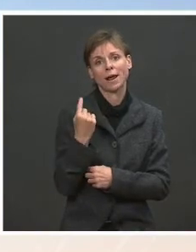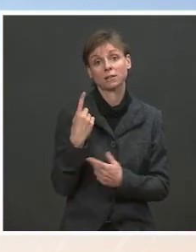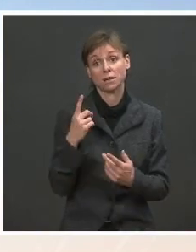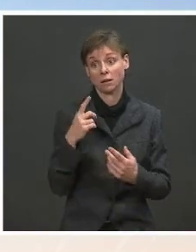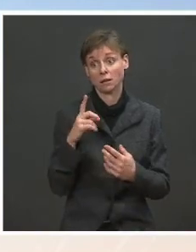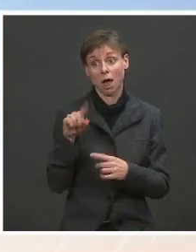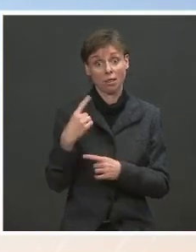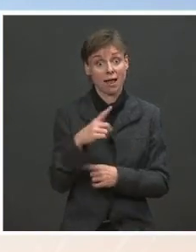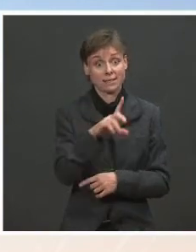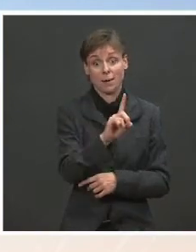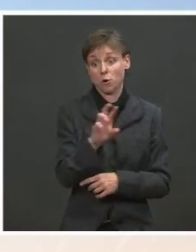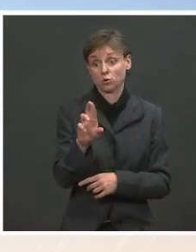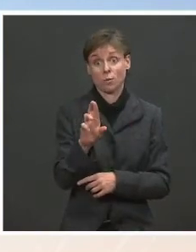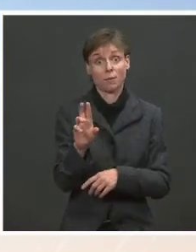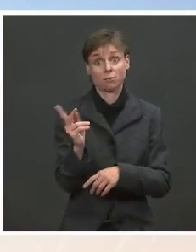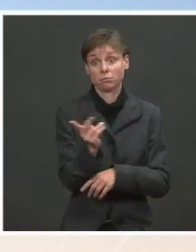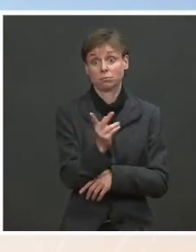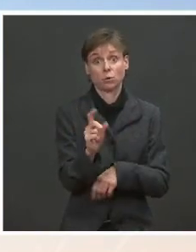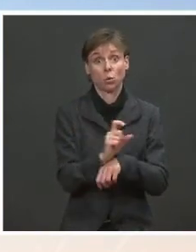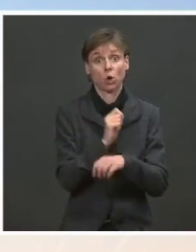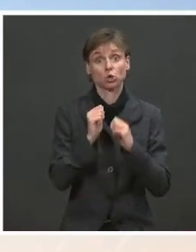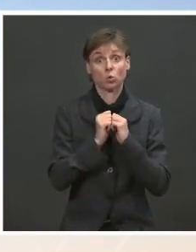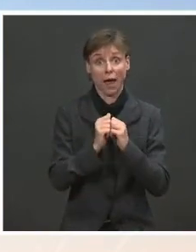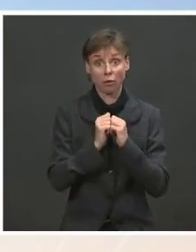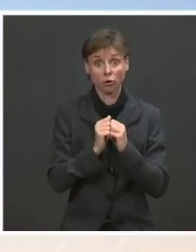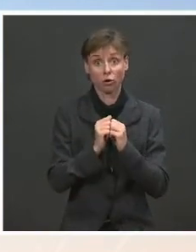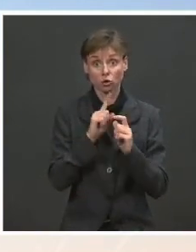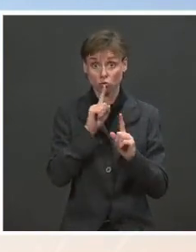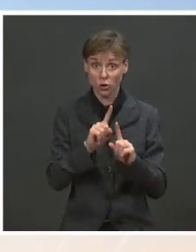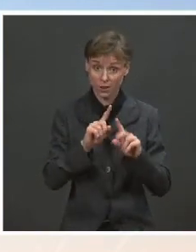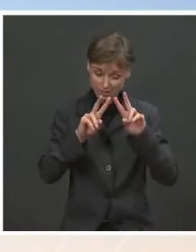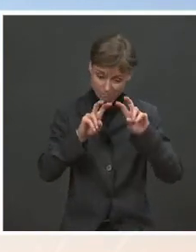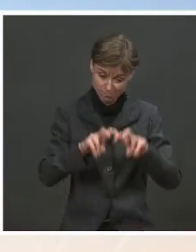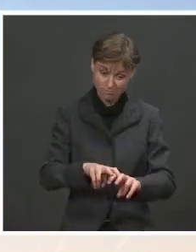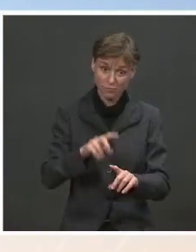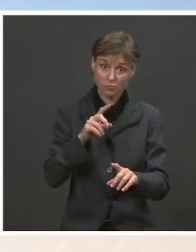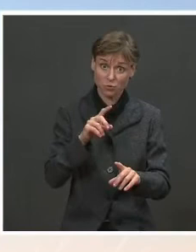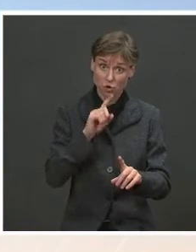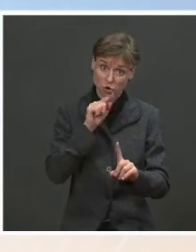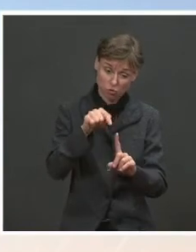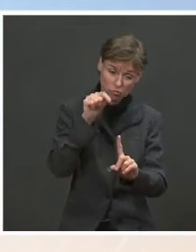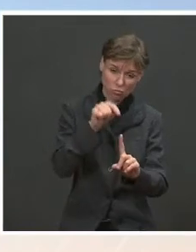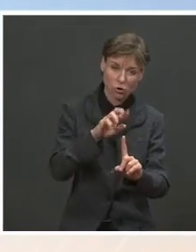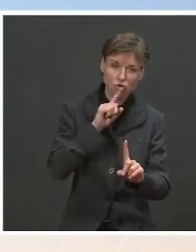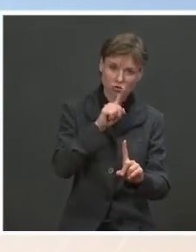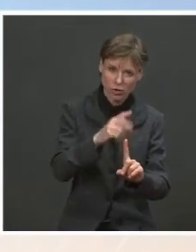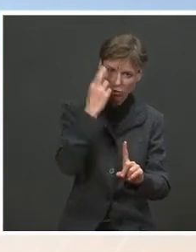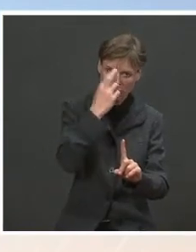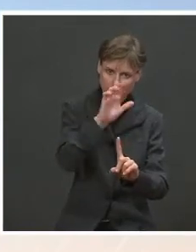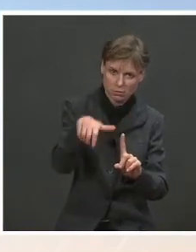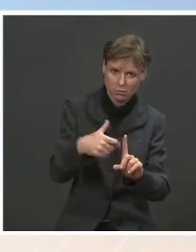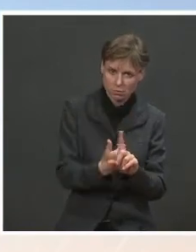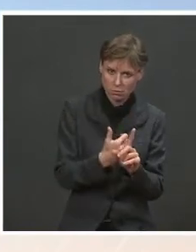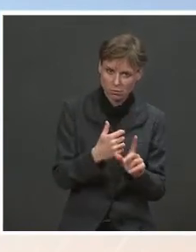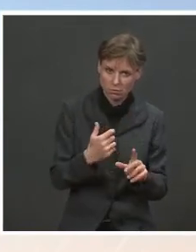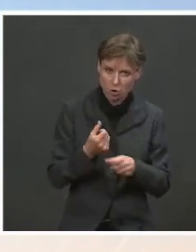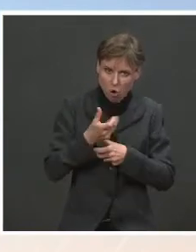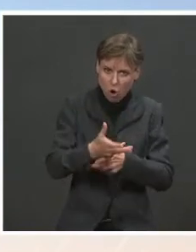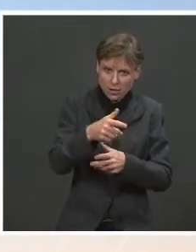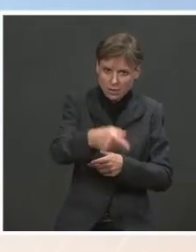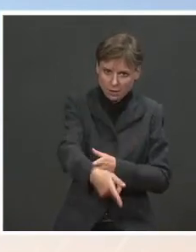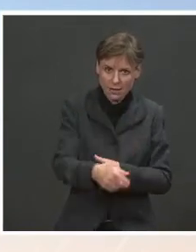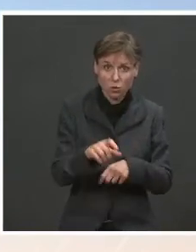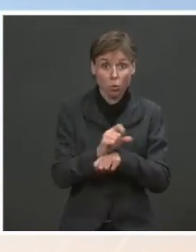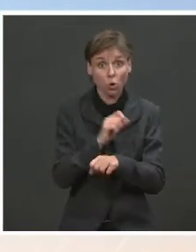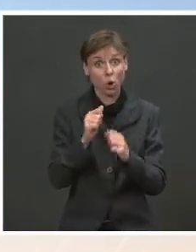the root causes, there have been policies and bills. The president worked with Senator Lindsey Graham as an example